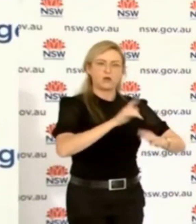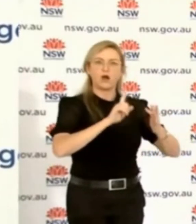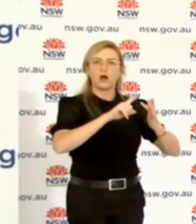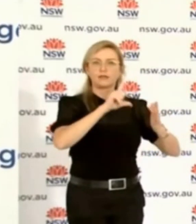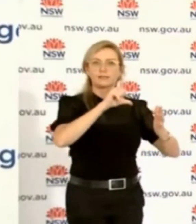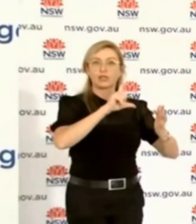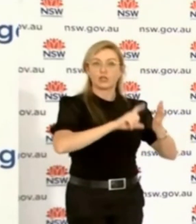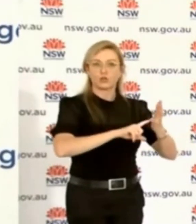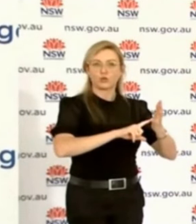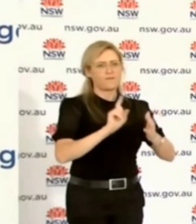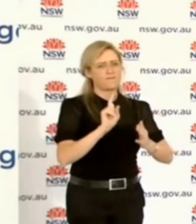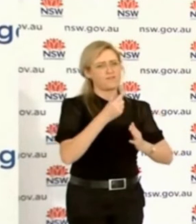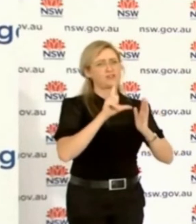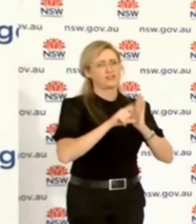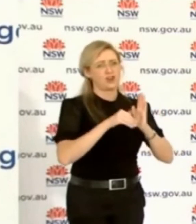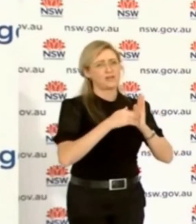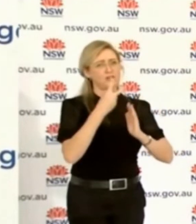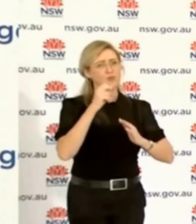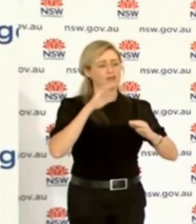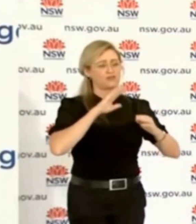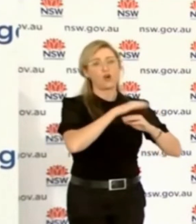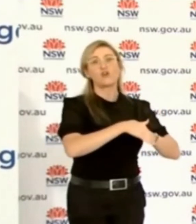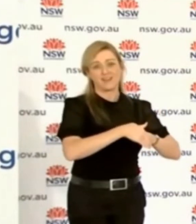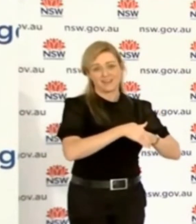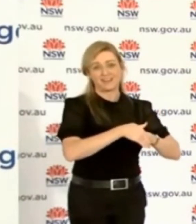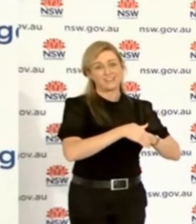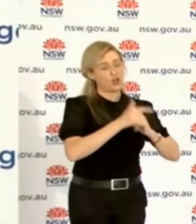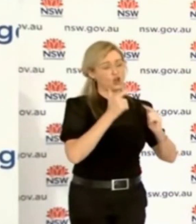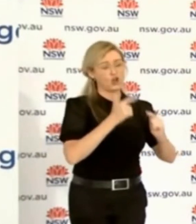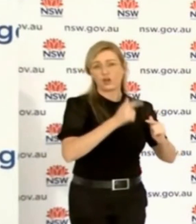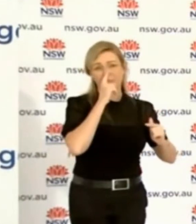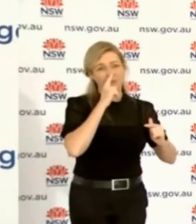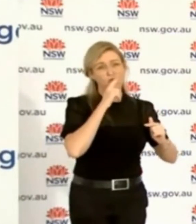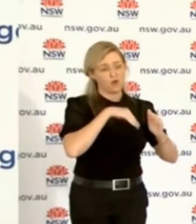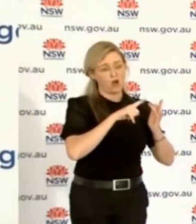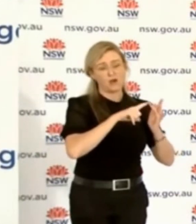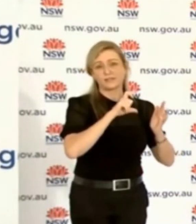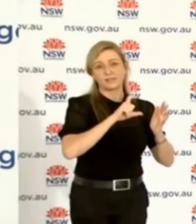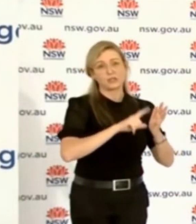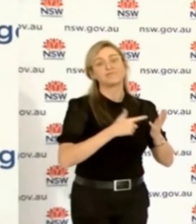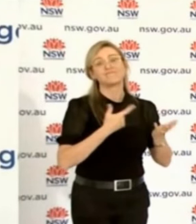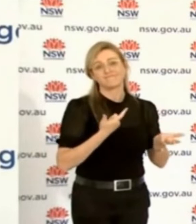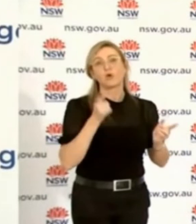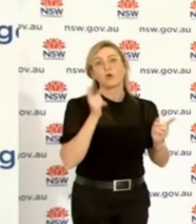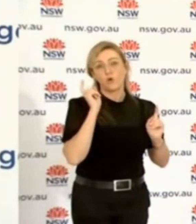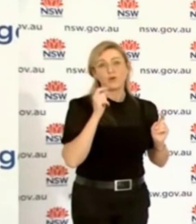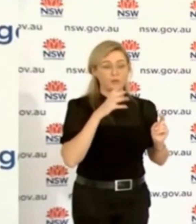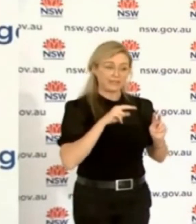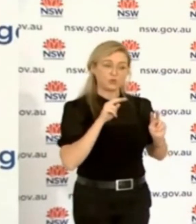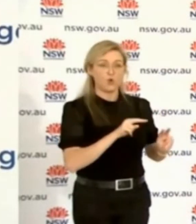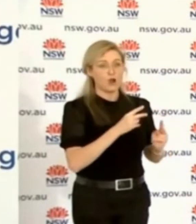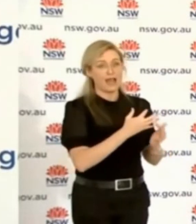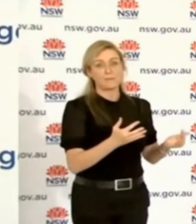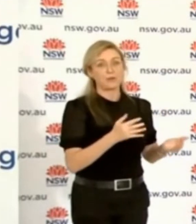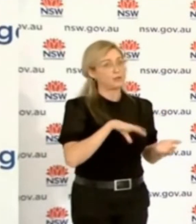over 200 in the number of people in our intensive care wards. We know the system will come under the most pressure in October. We have to keep an eye on